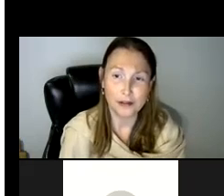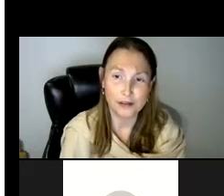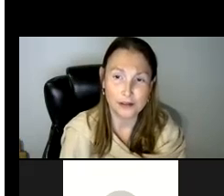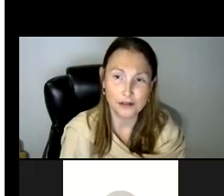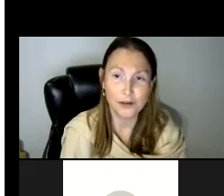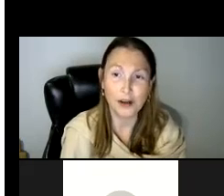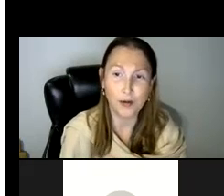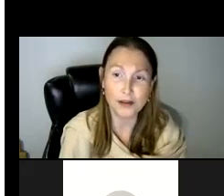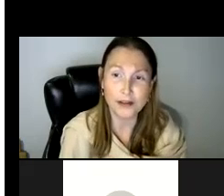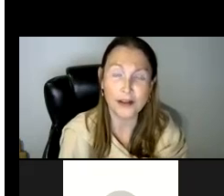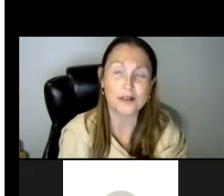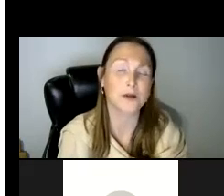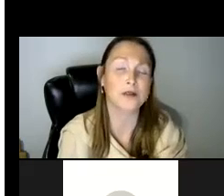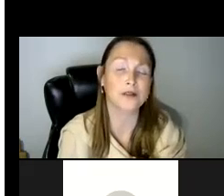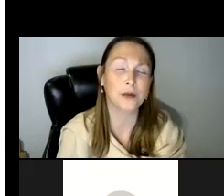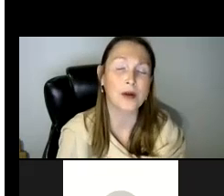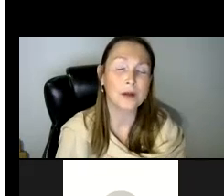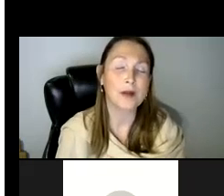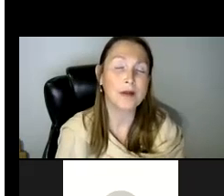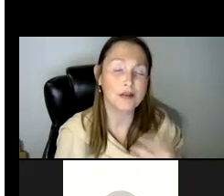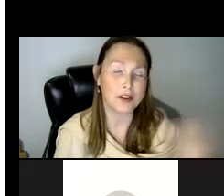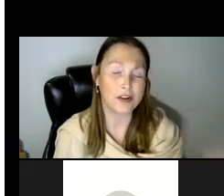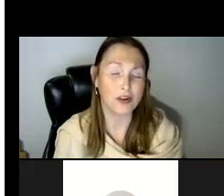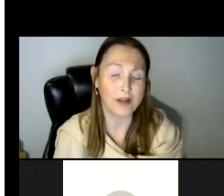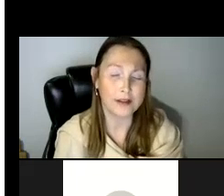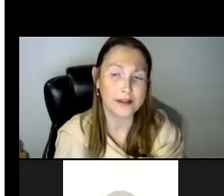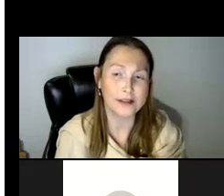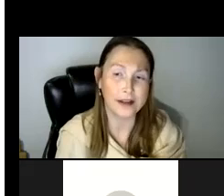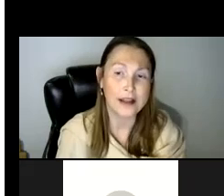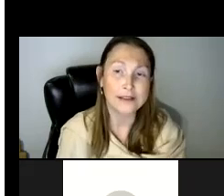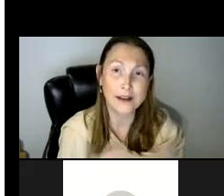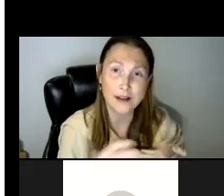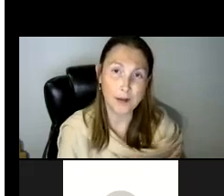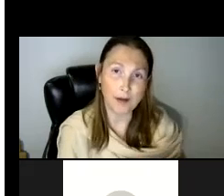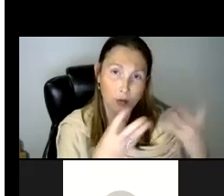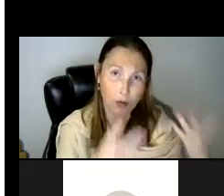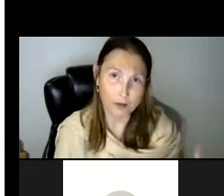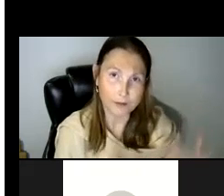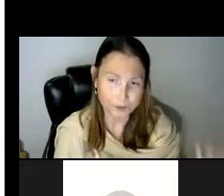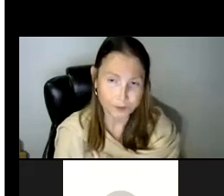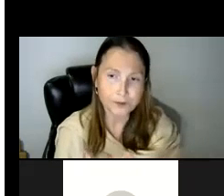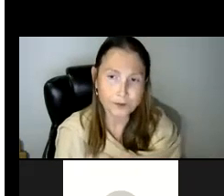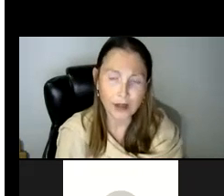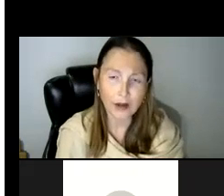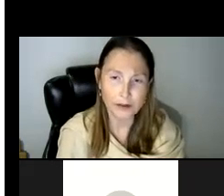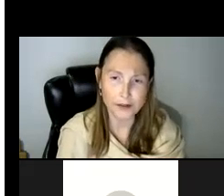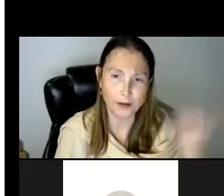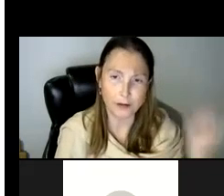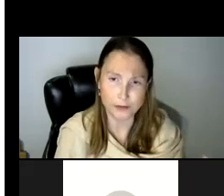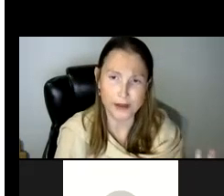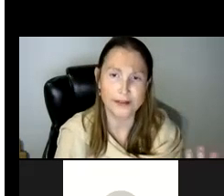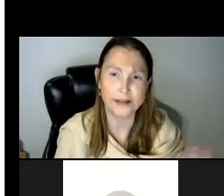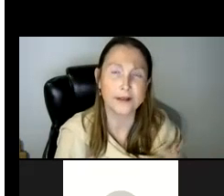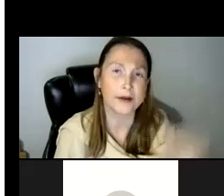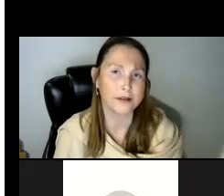created very quickly, as opposed to maybe traditional vaccines that take time. You have to grow them. For example, a